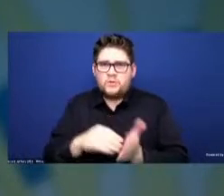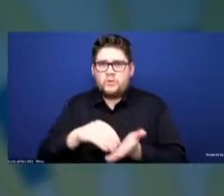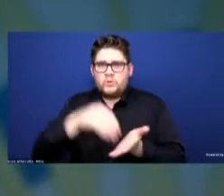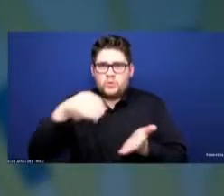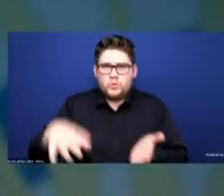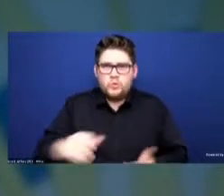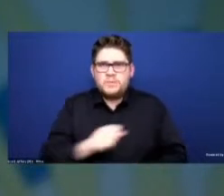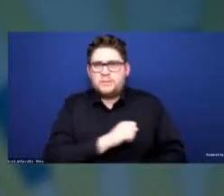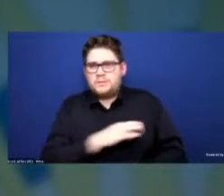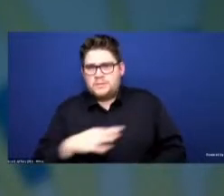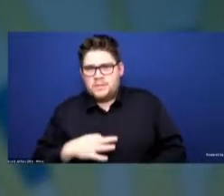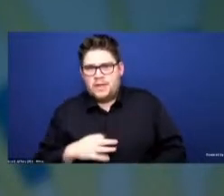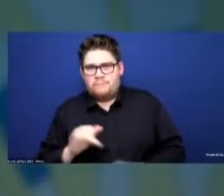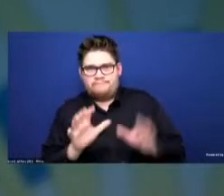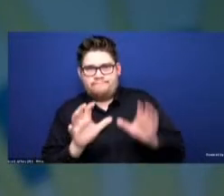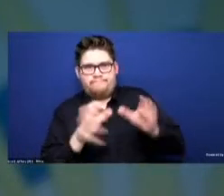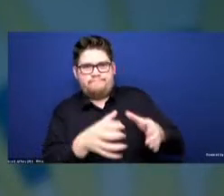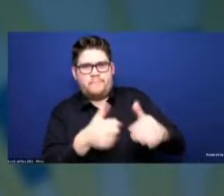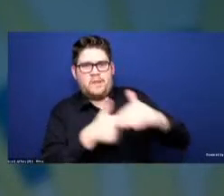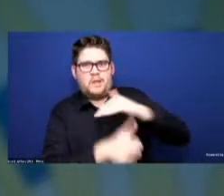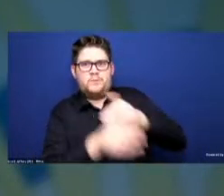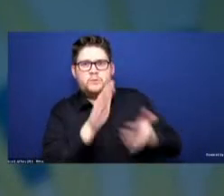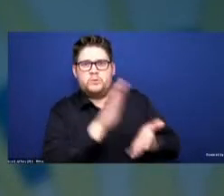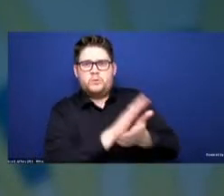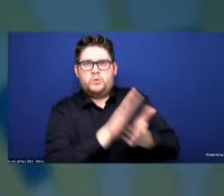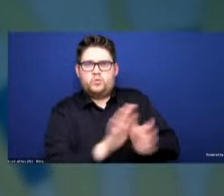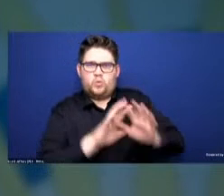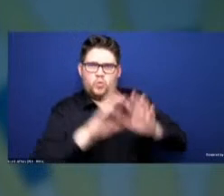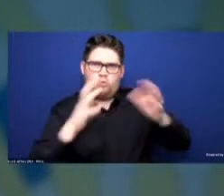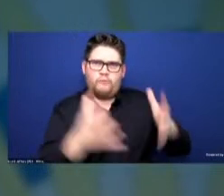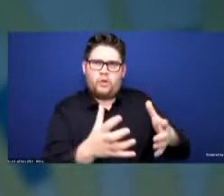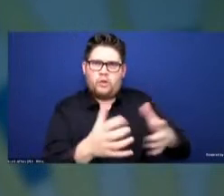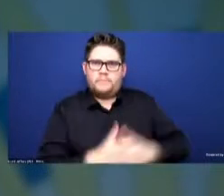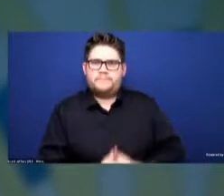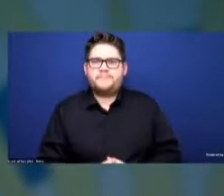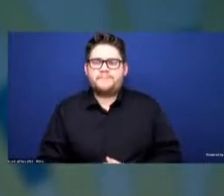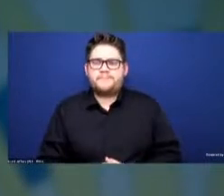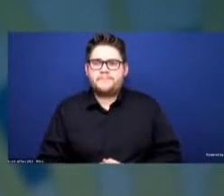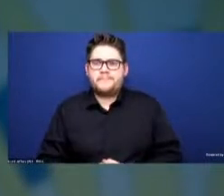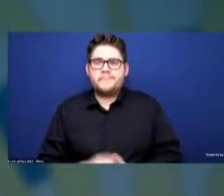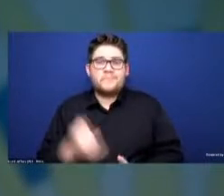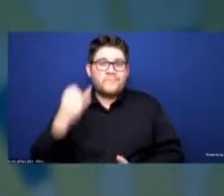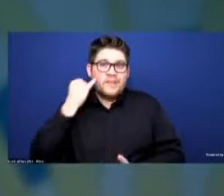excluding students who were homeschooled or who were